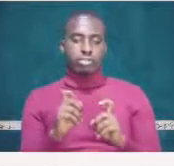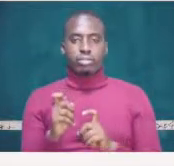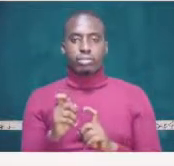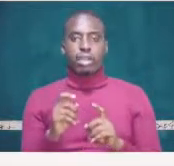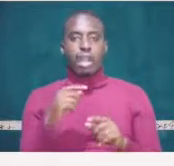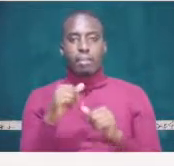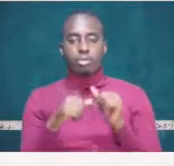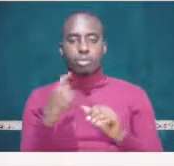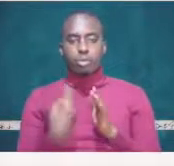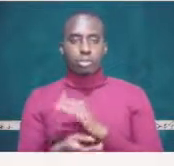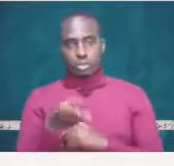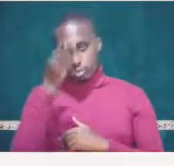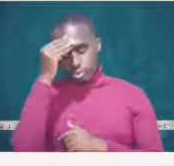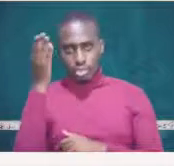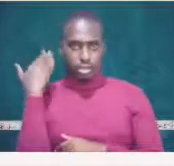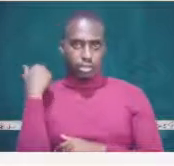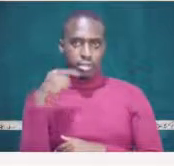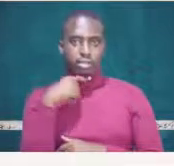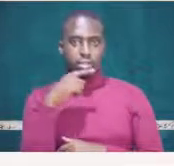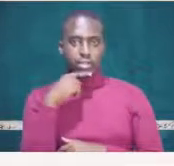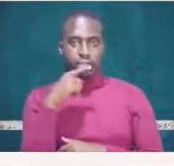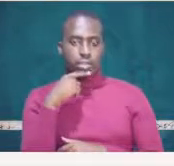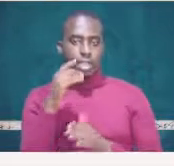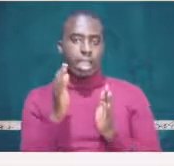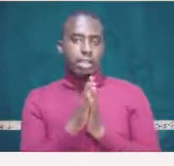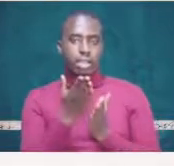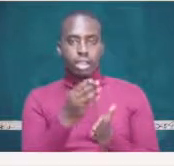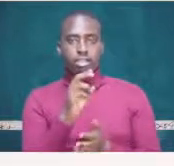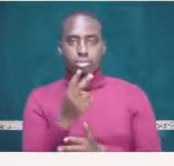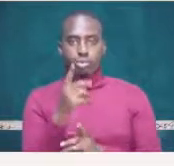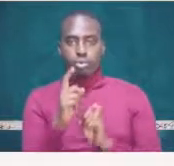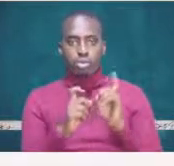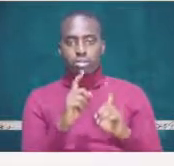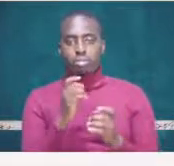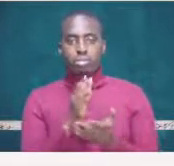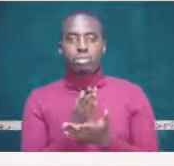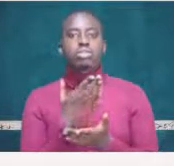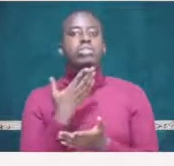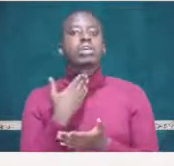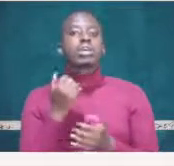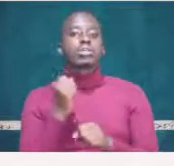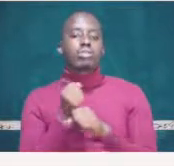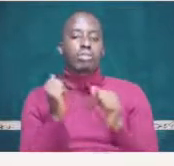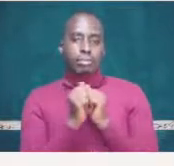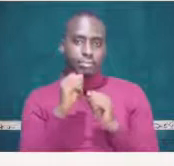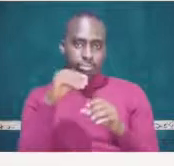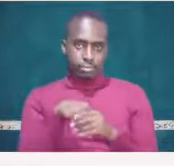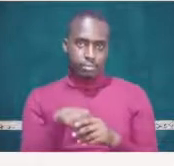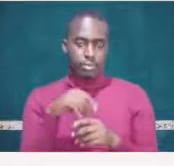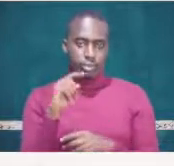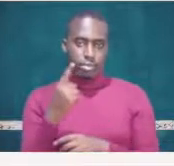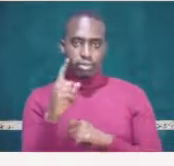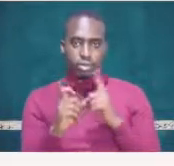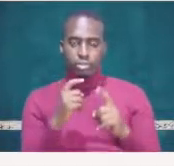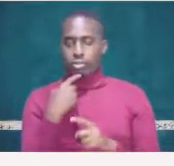about what we learned in the previous lesson. And there are 2 questions that I want us to work out. The first